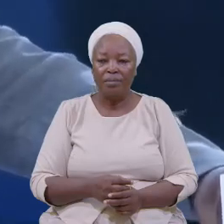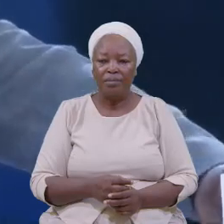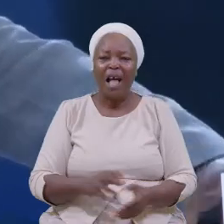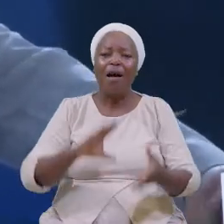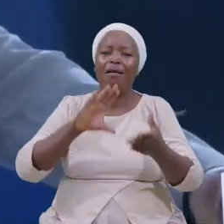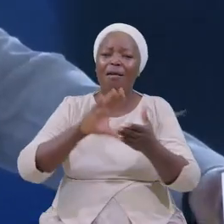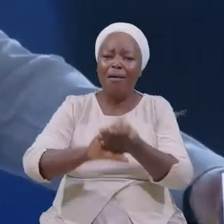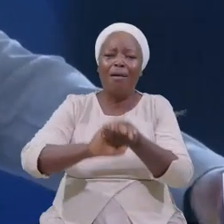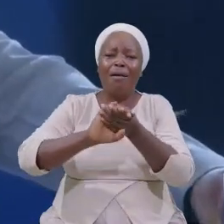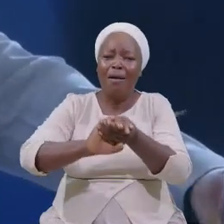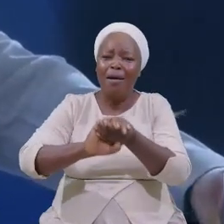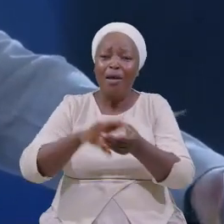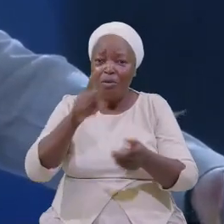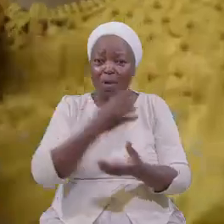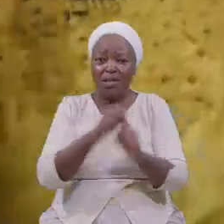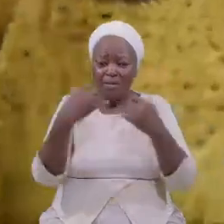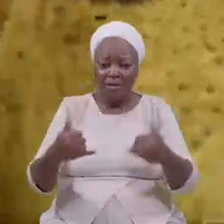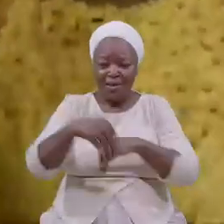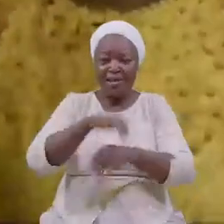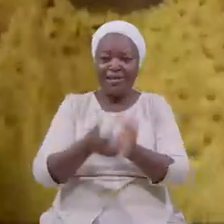Congratulations, you are saved tonight.